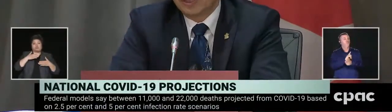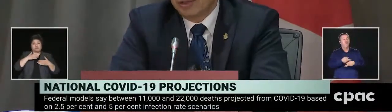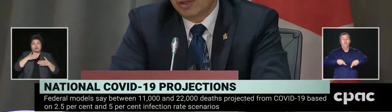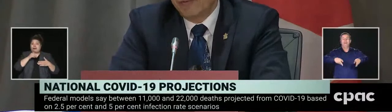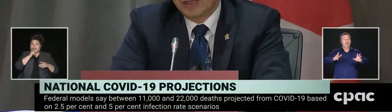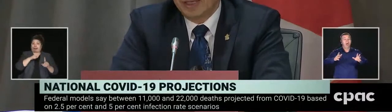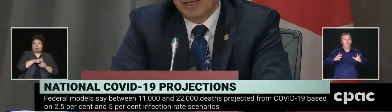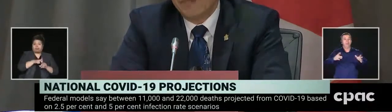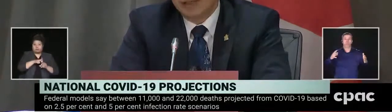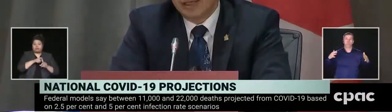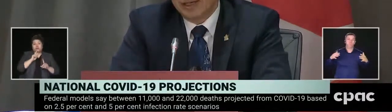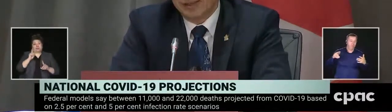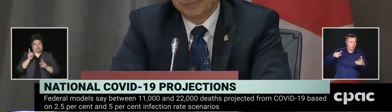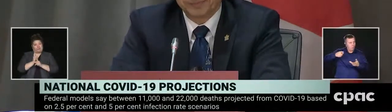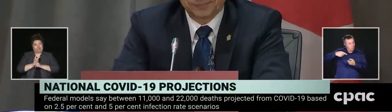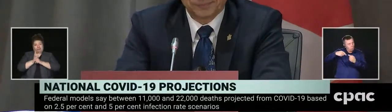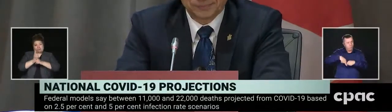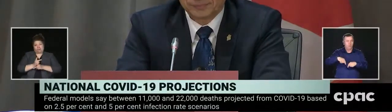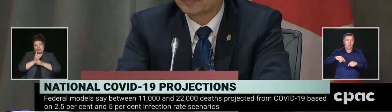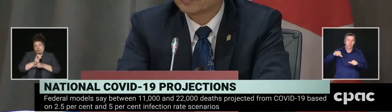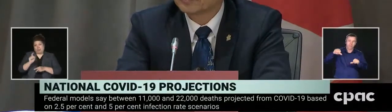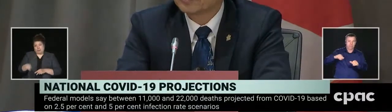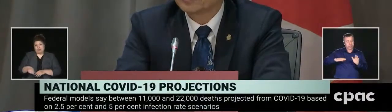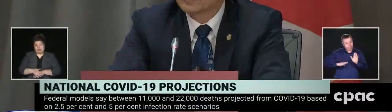on remonte peut-être avec les cas.